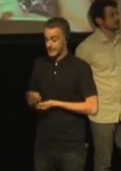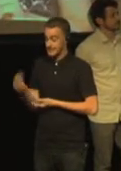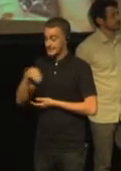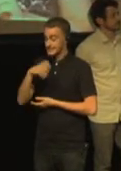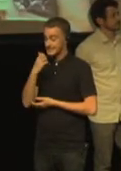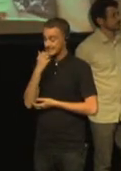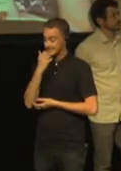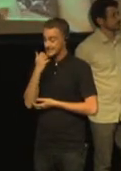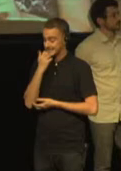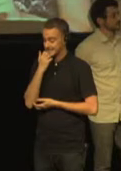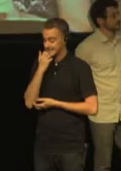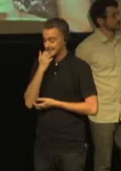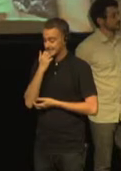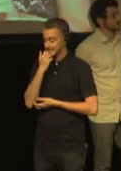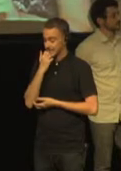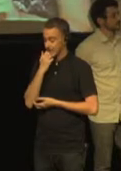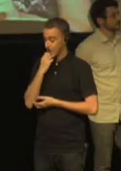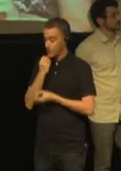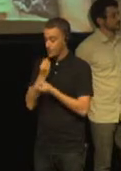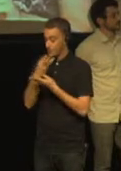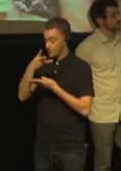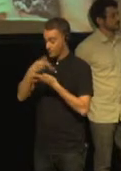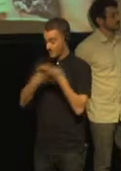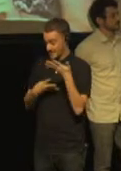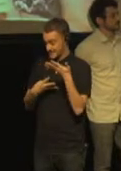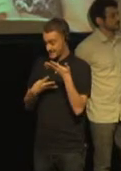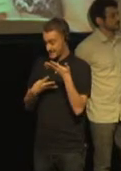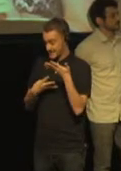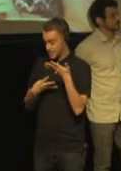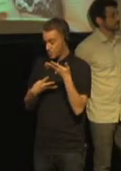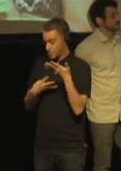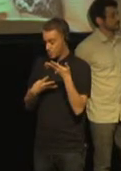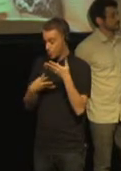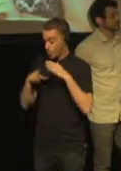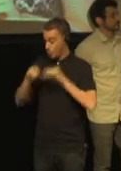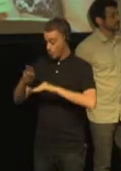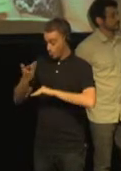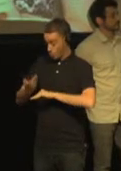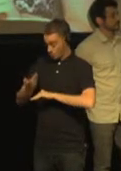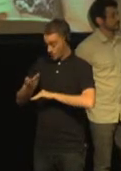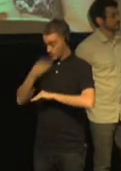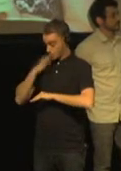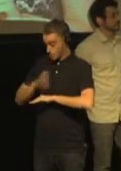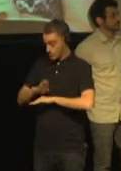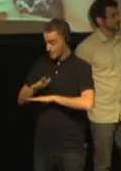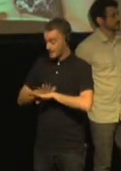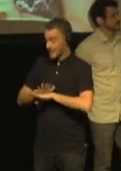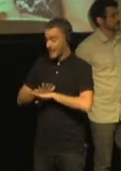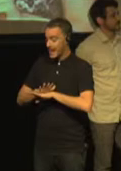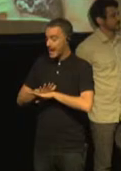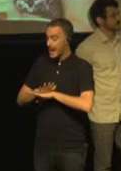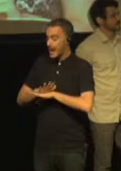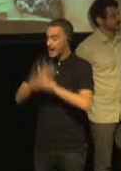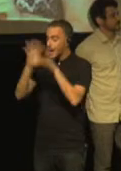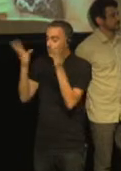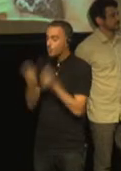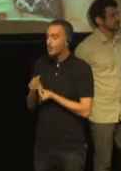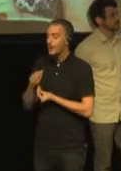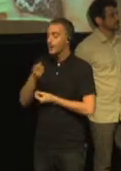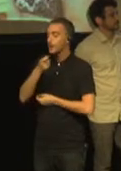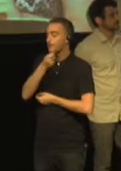data sets for us to use to calculate the number of deafblind people, we have to remember that self-report studies are